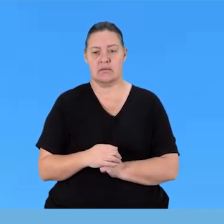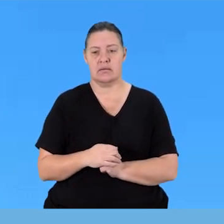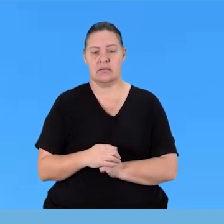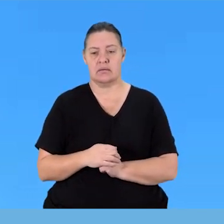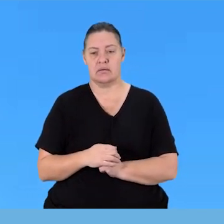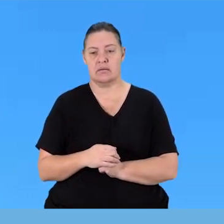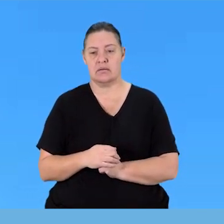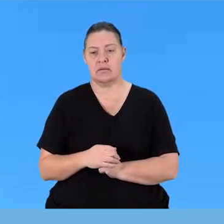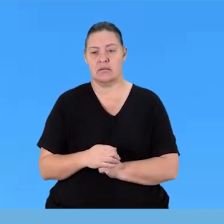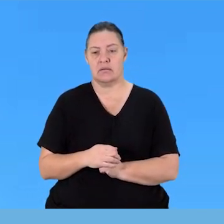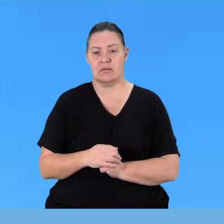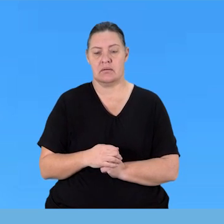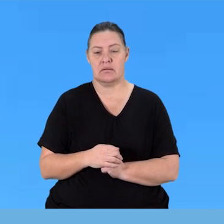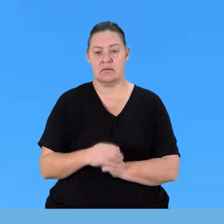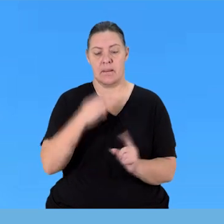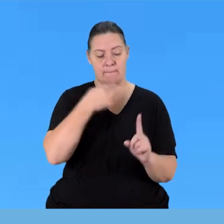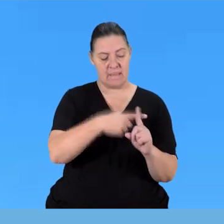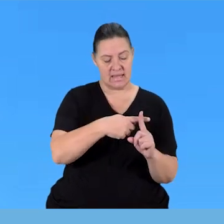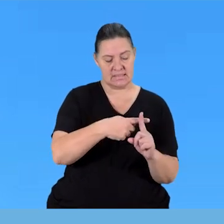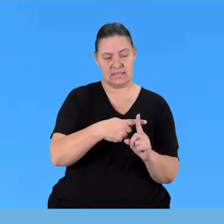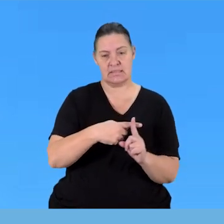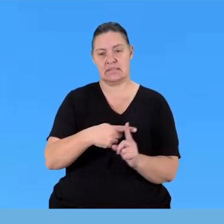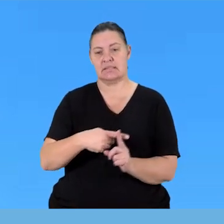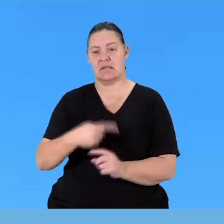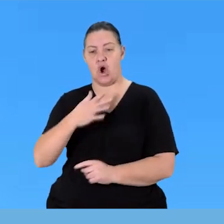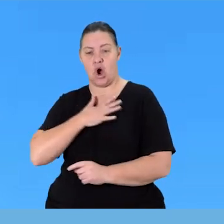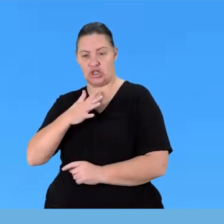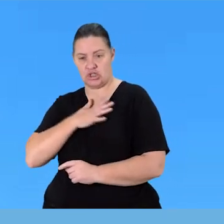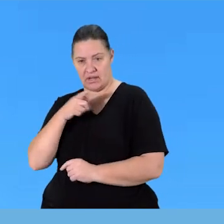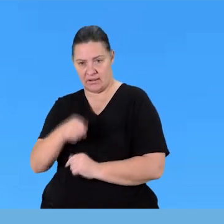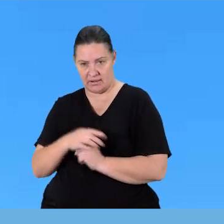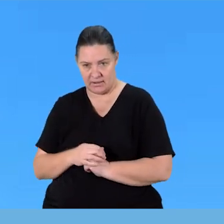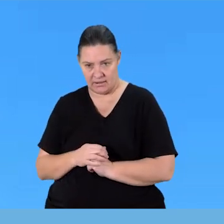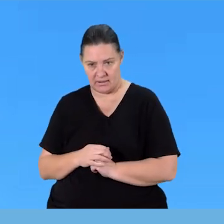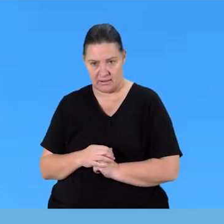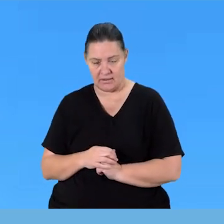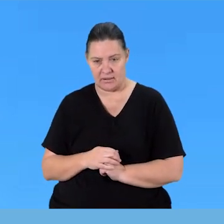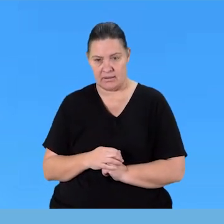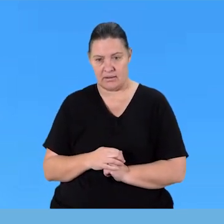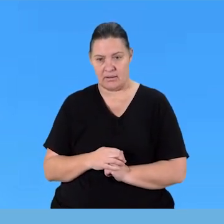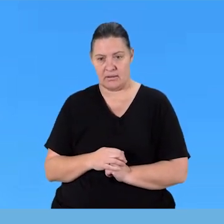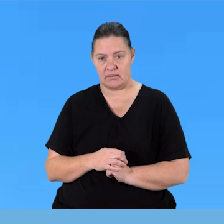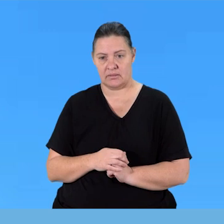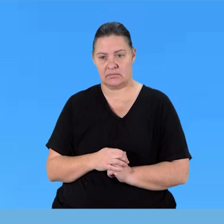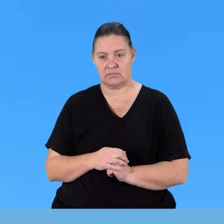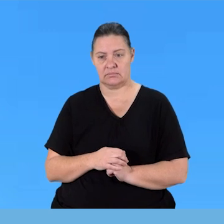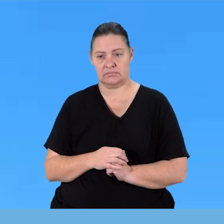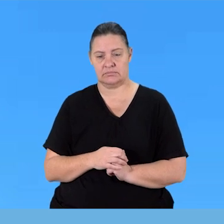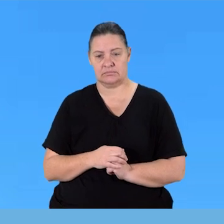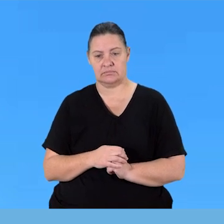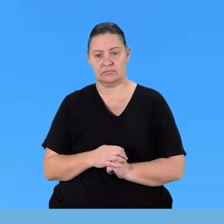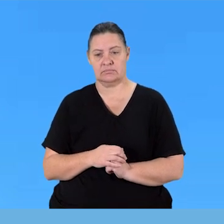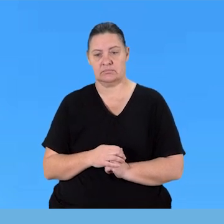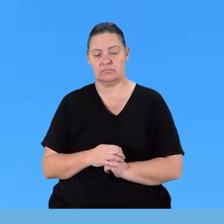is reacting with oxygen. If it's reacting, it is a plus sign to separate the two reactants. Hydrogen plus